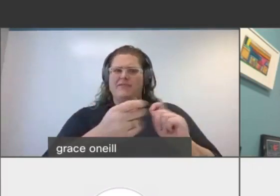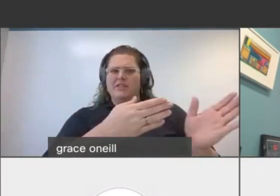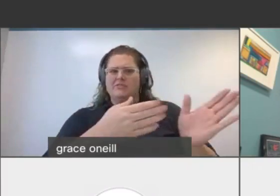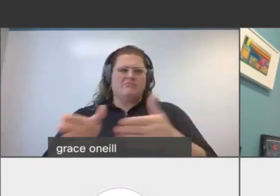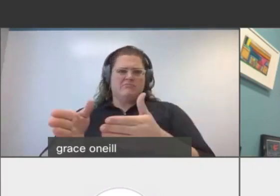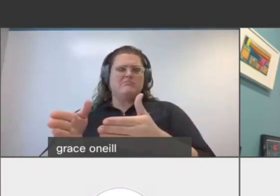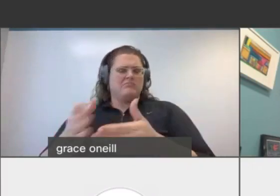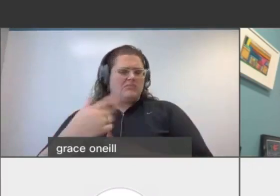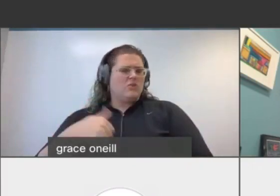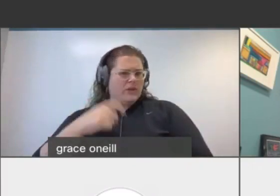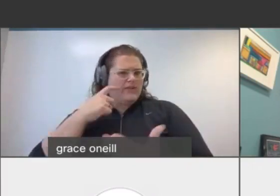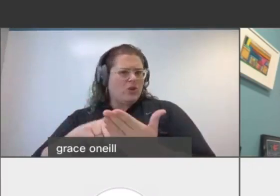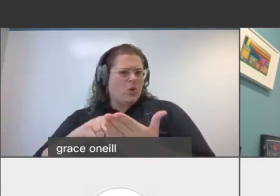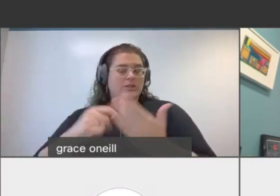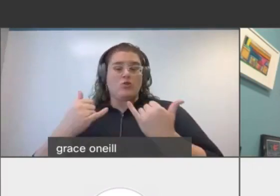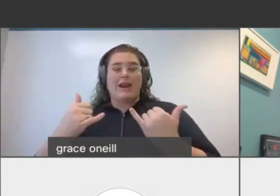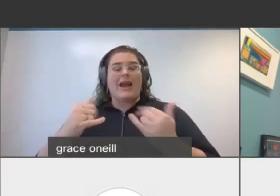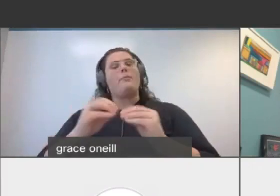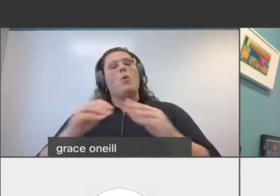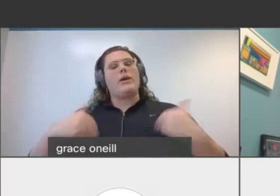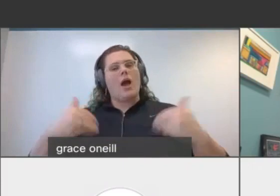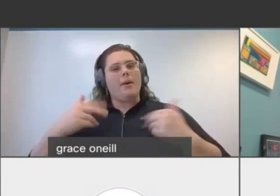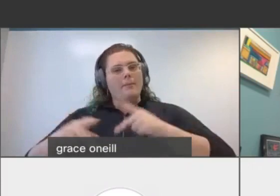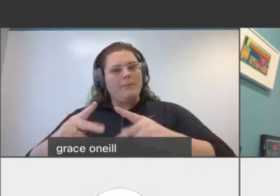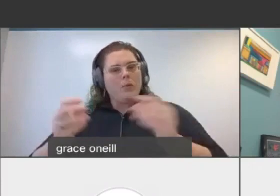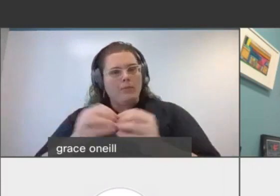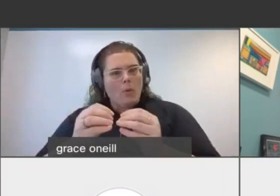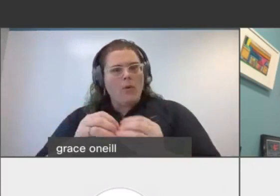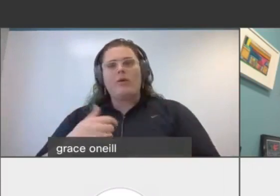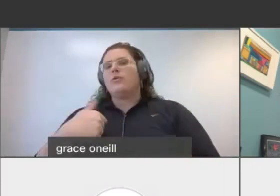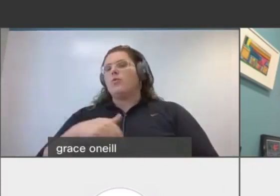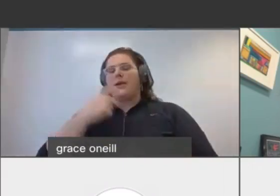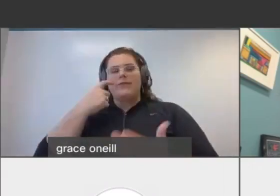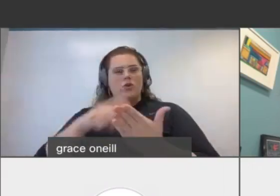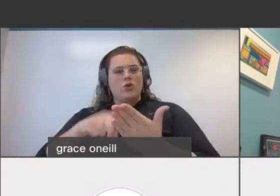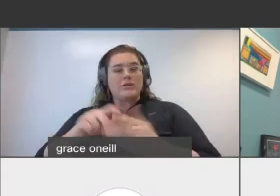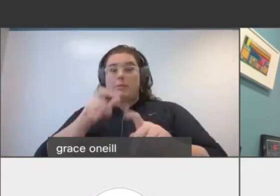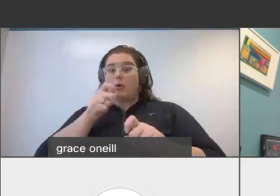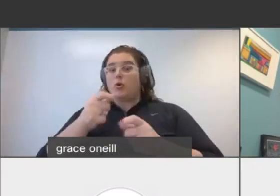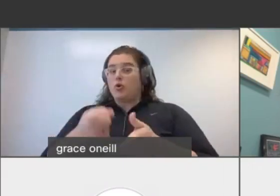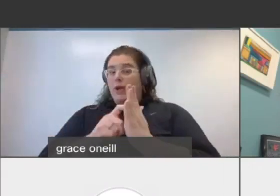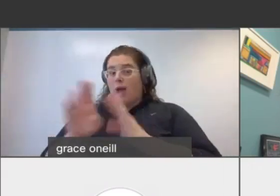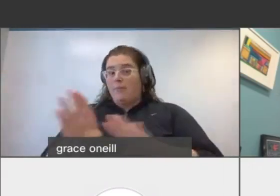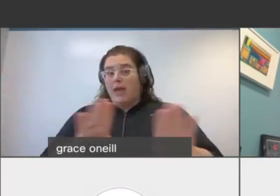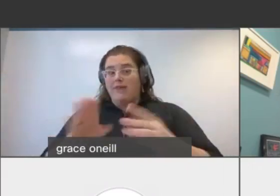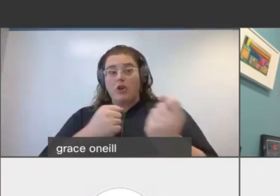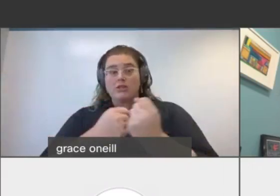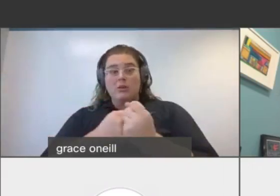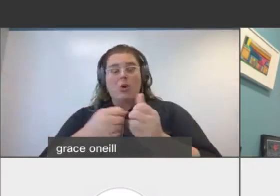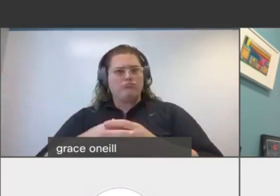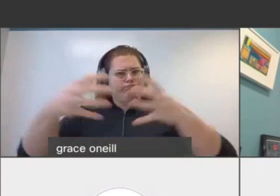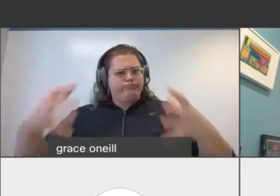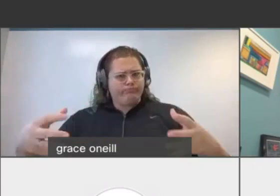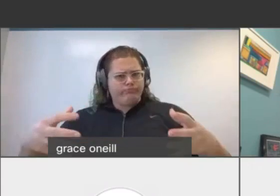have a lot more younger people. We have many more people who require behavioral supports. And